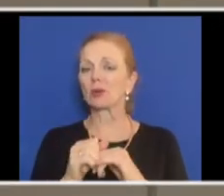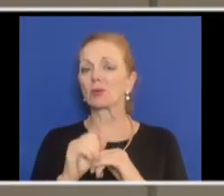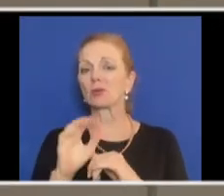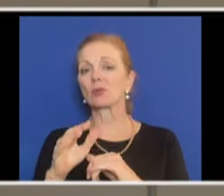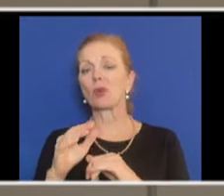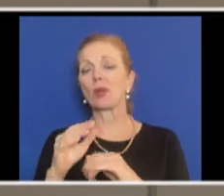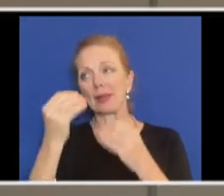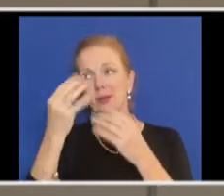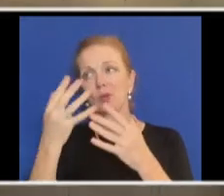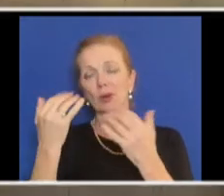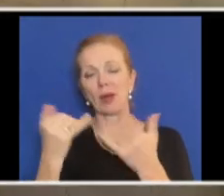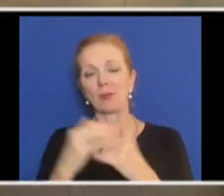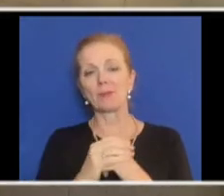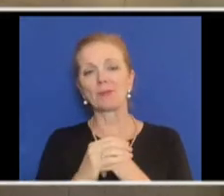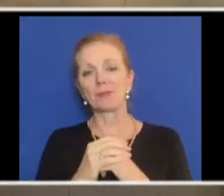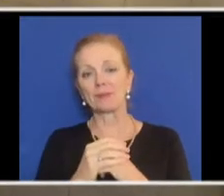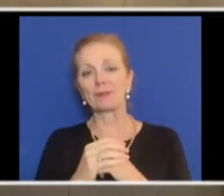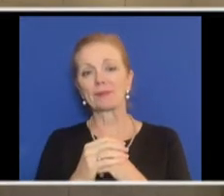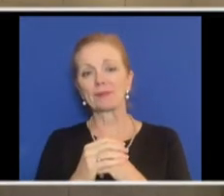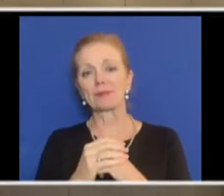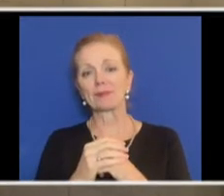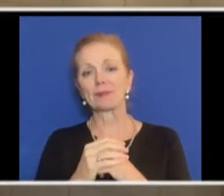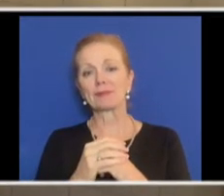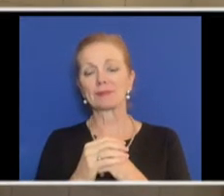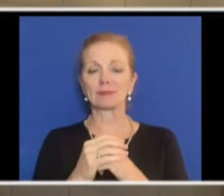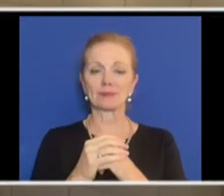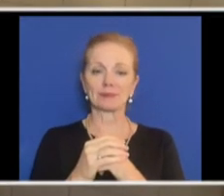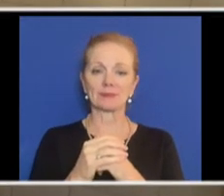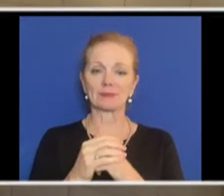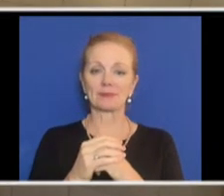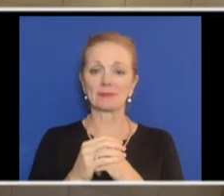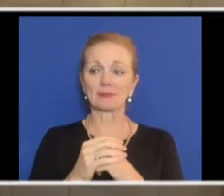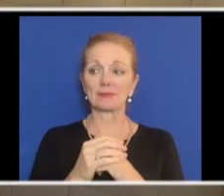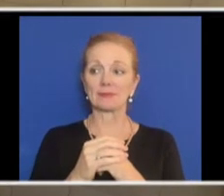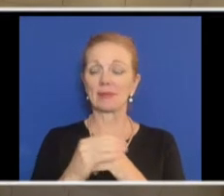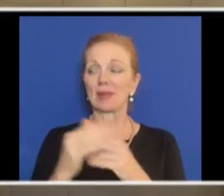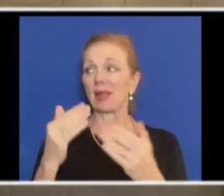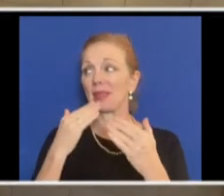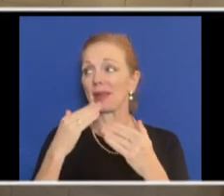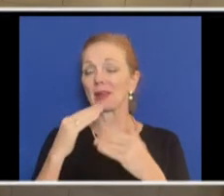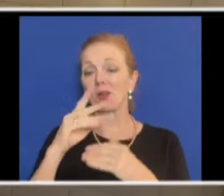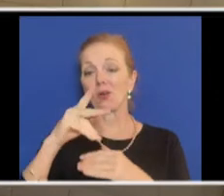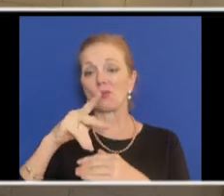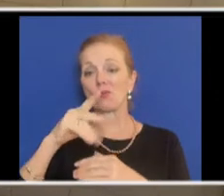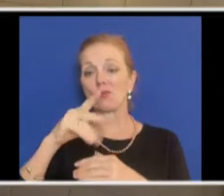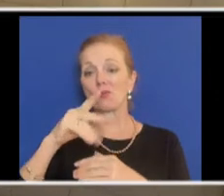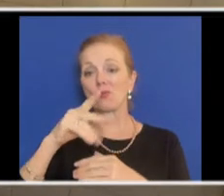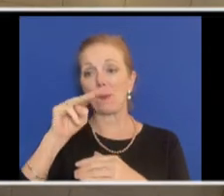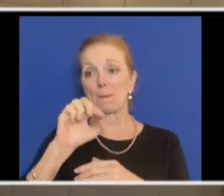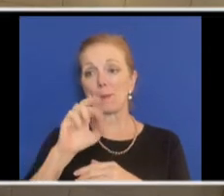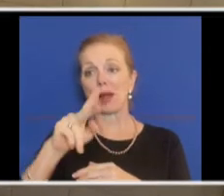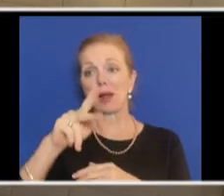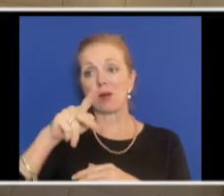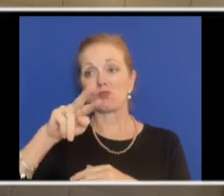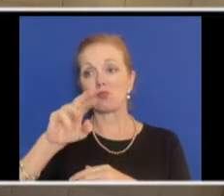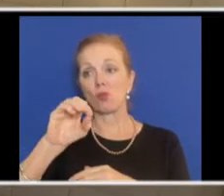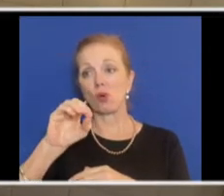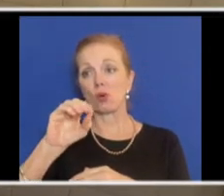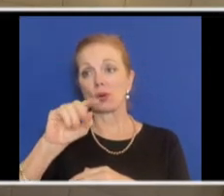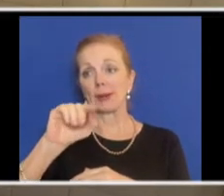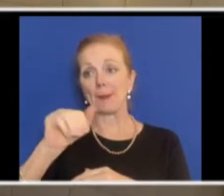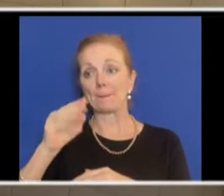radar now thank you Mr Mitchell thank you mayor Pro Tim uh just a couple thank yous to the